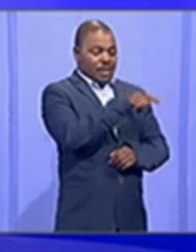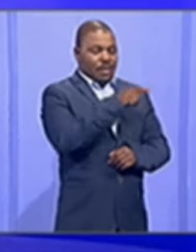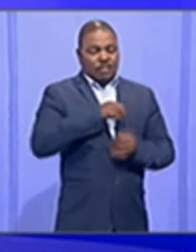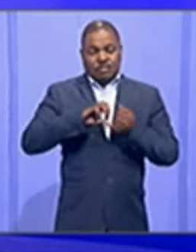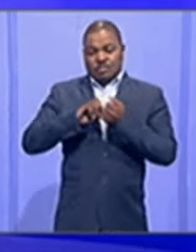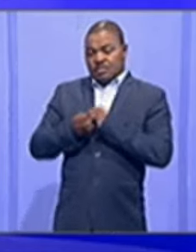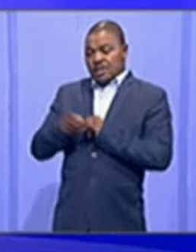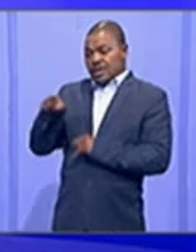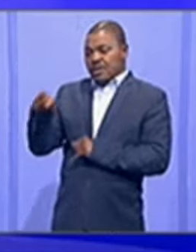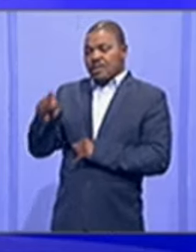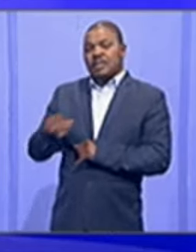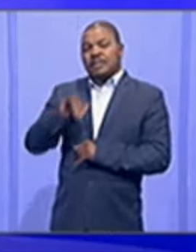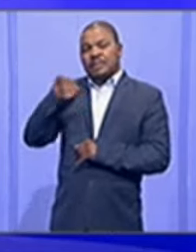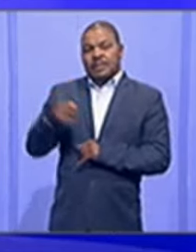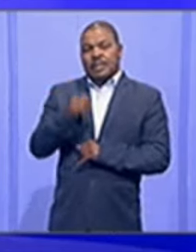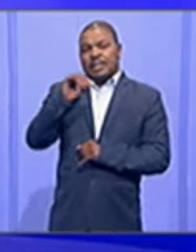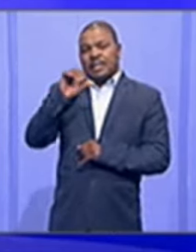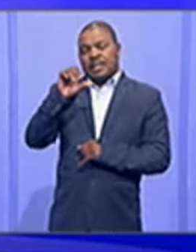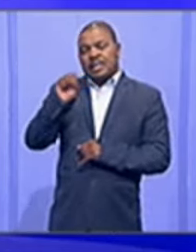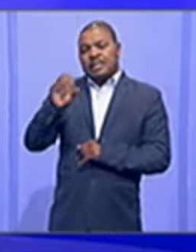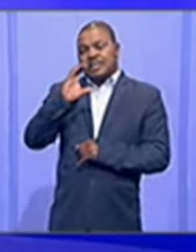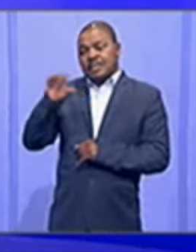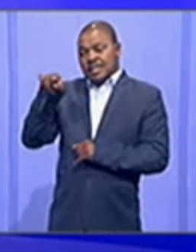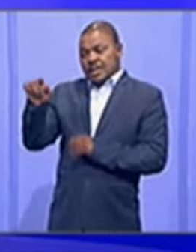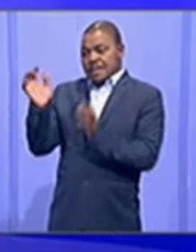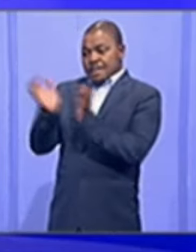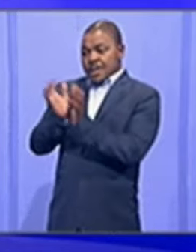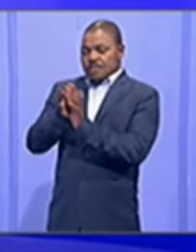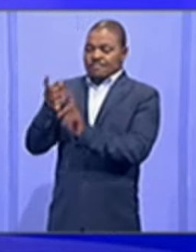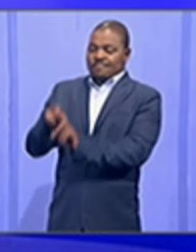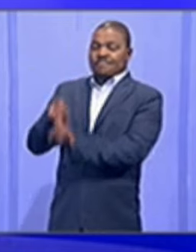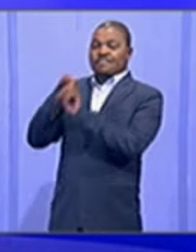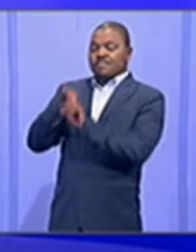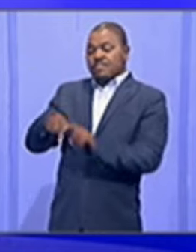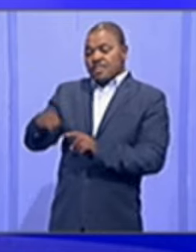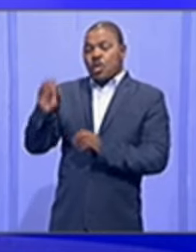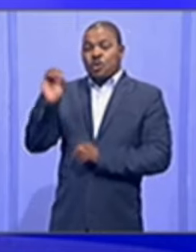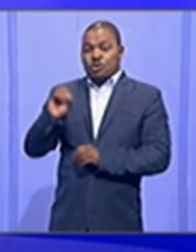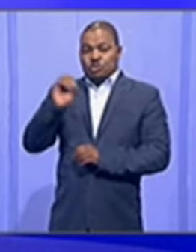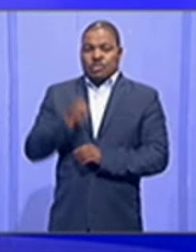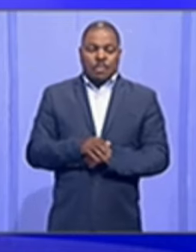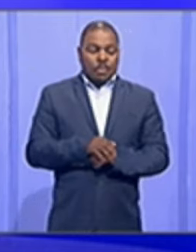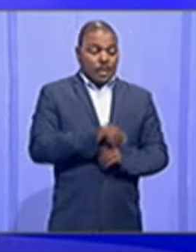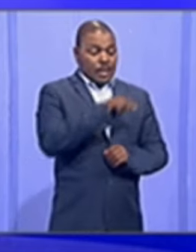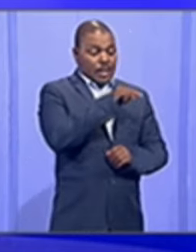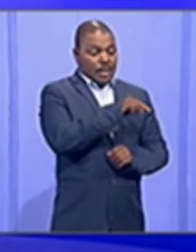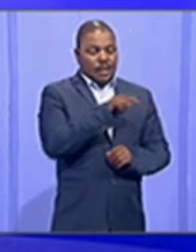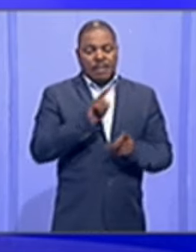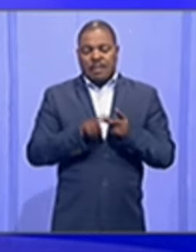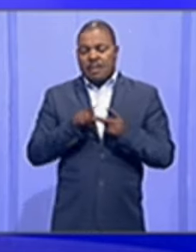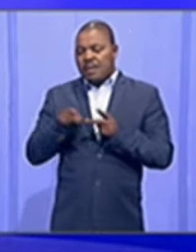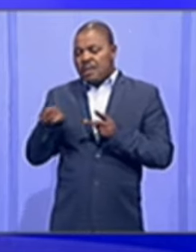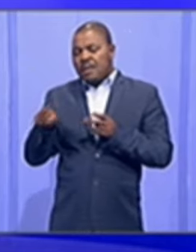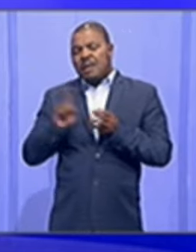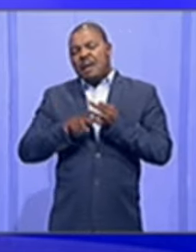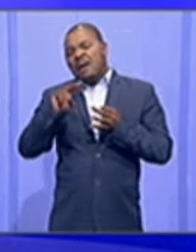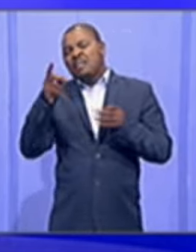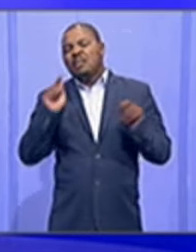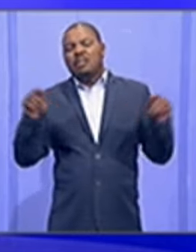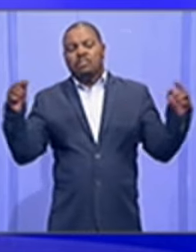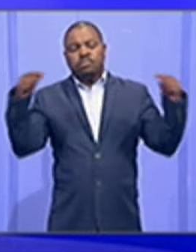dulo ya commission ya ditirelo tsa boahlodi go ba JSC ya kgweding ya diphalane MK JSE le ba bangwe ba be